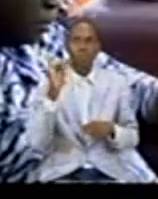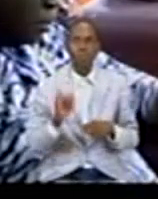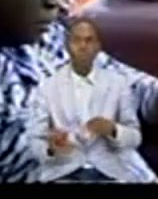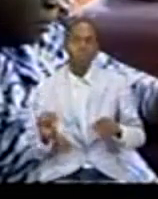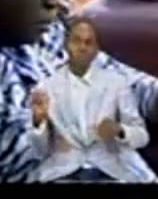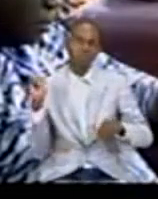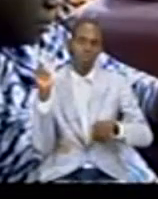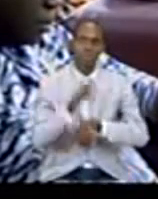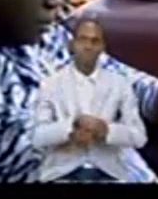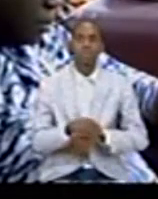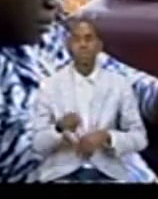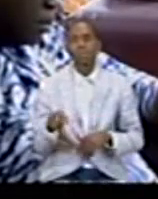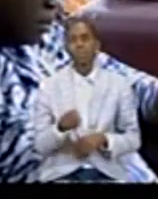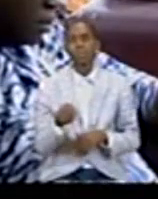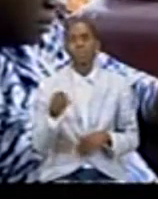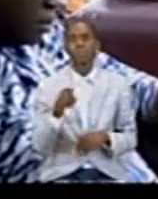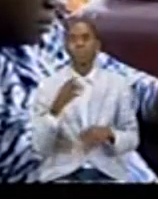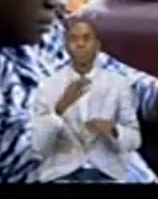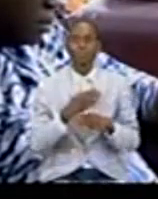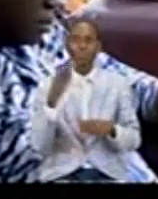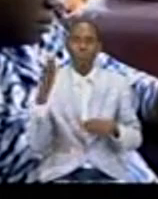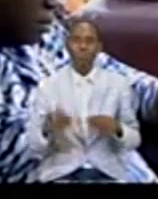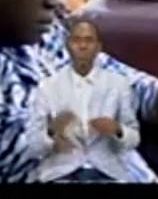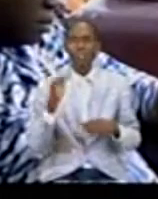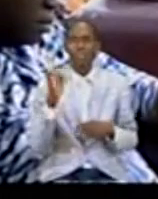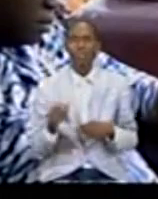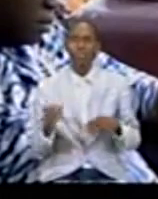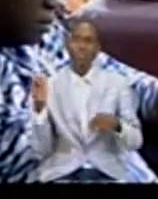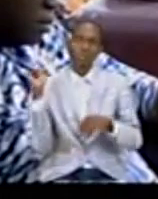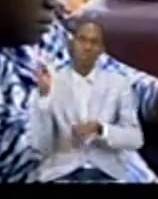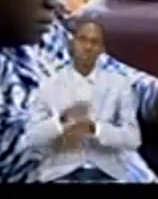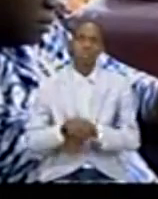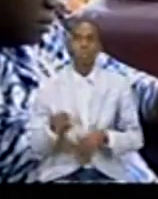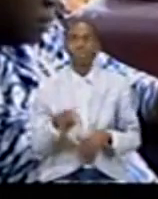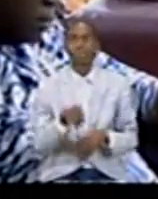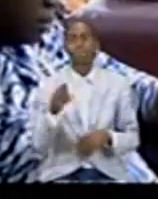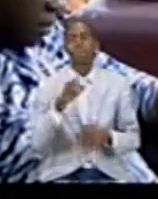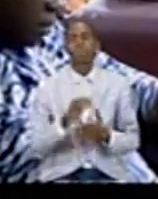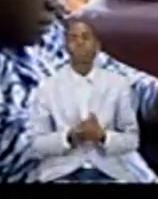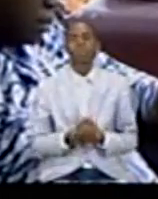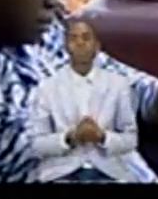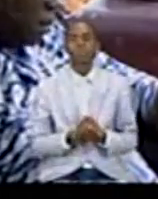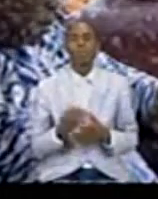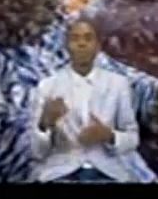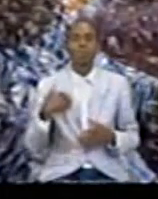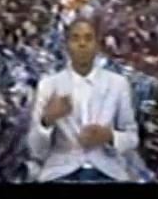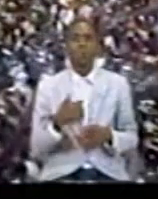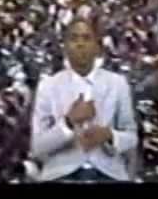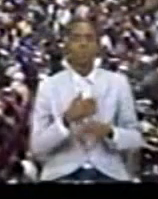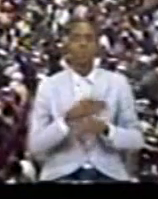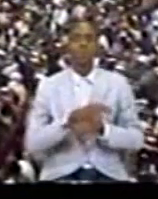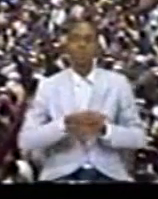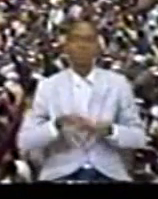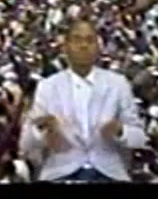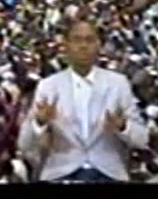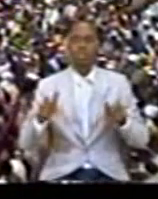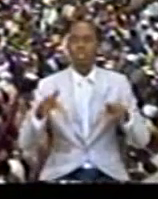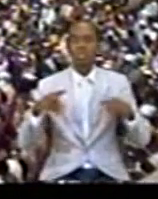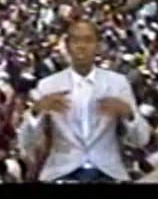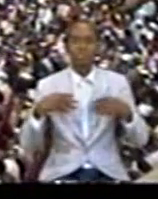them. Utterly overthrow them. We don't